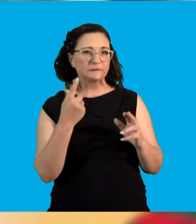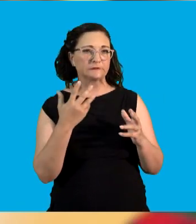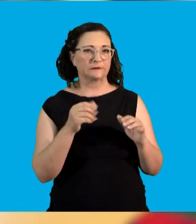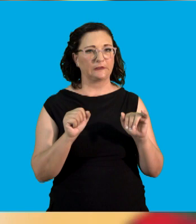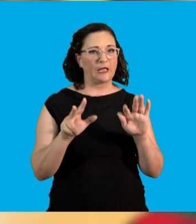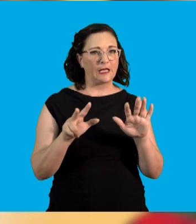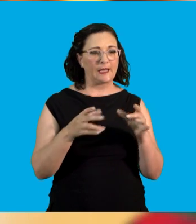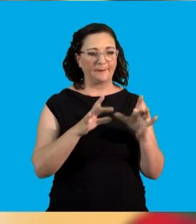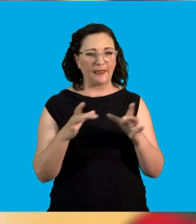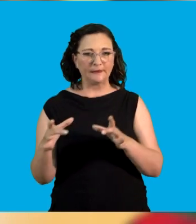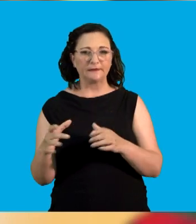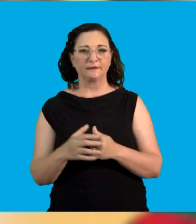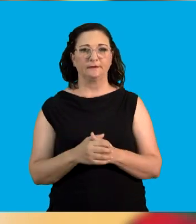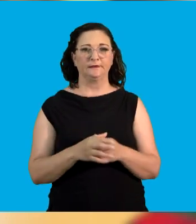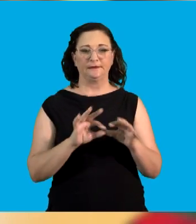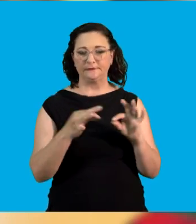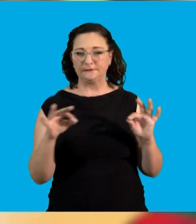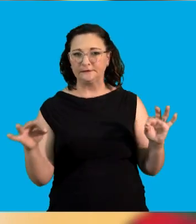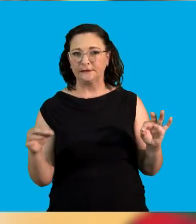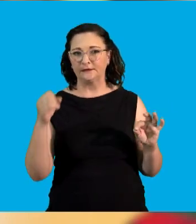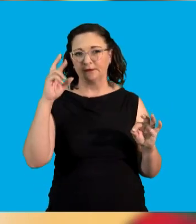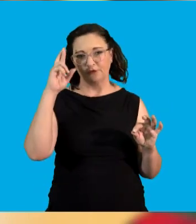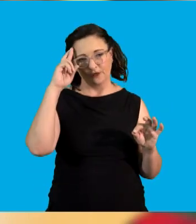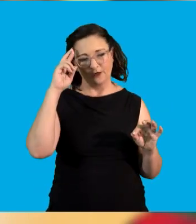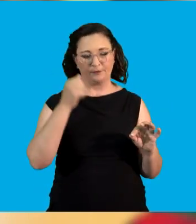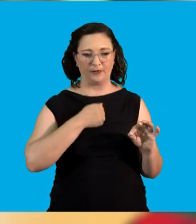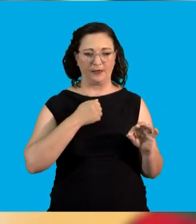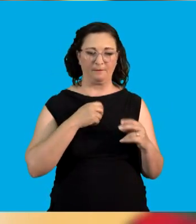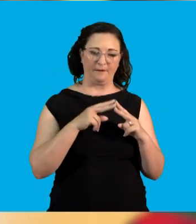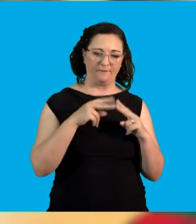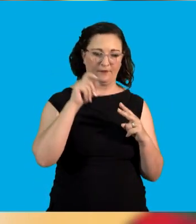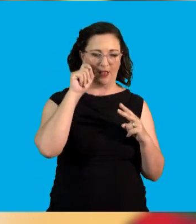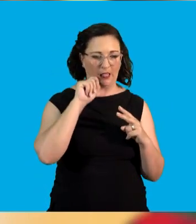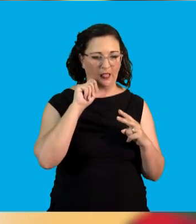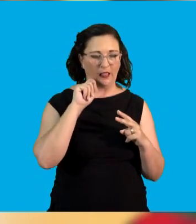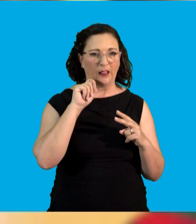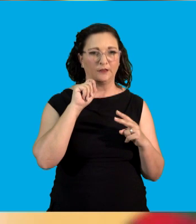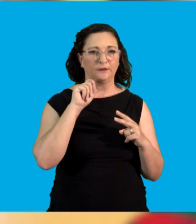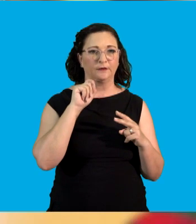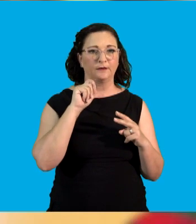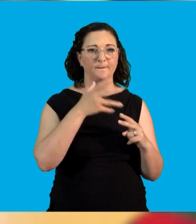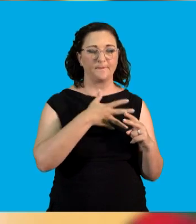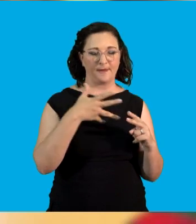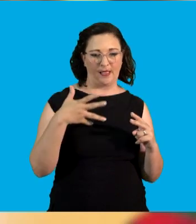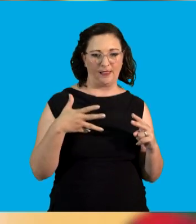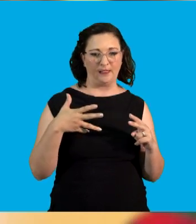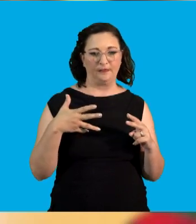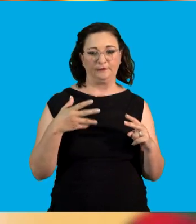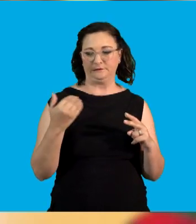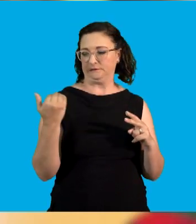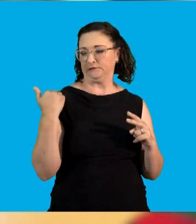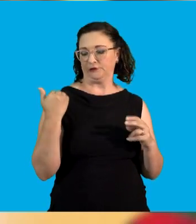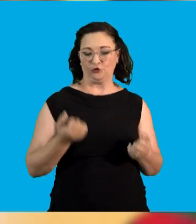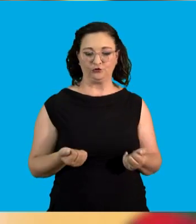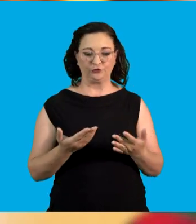hope you understood our 8 planets. You will remember our sentence. My very elderly grandmother, my